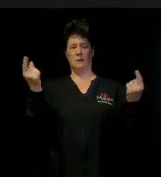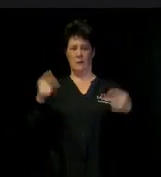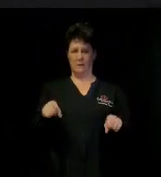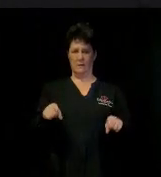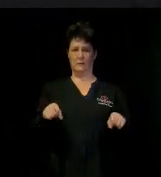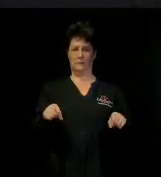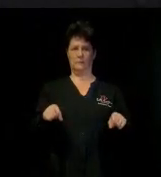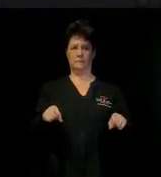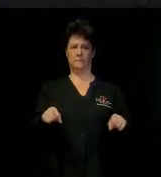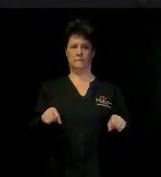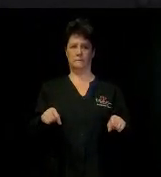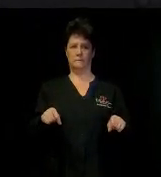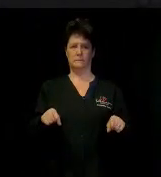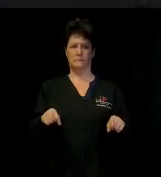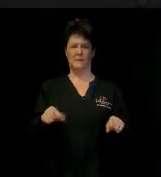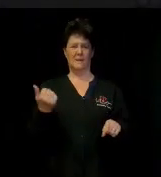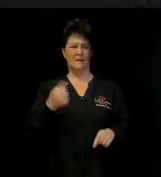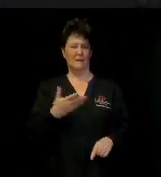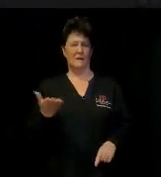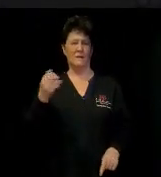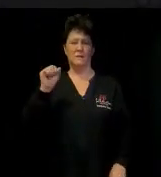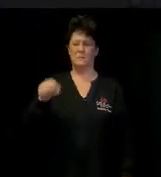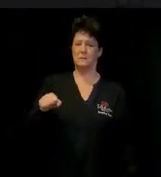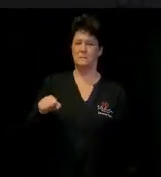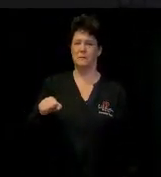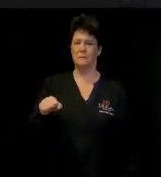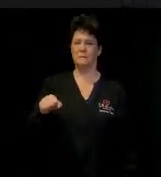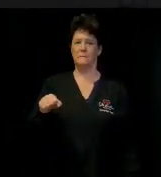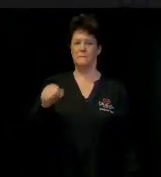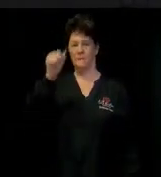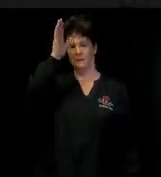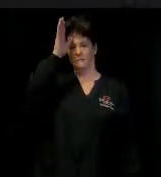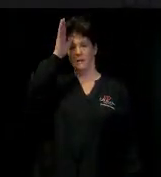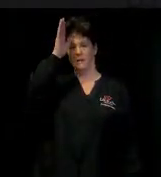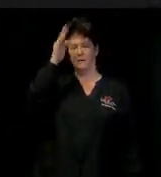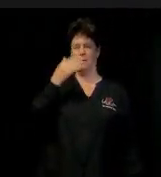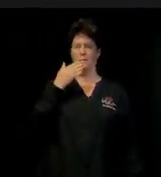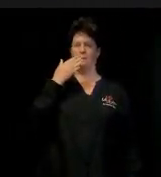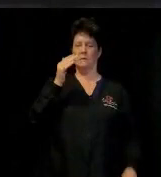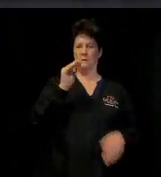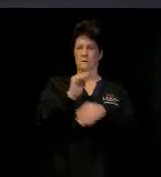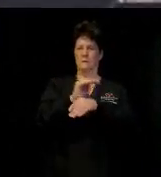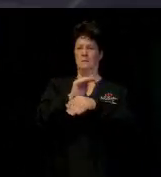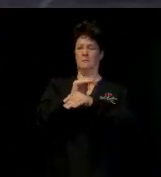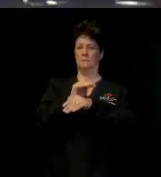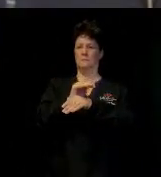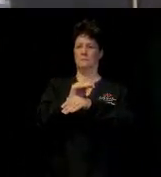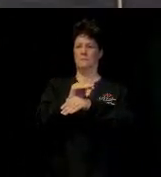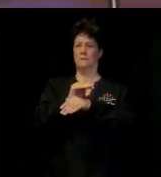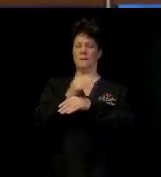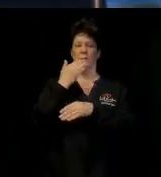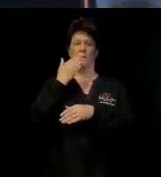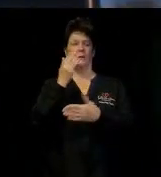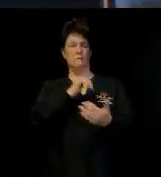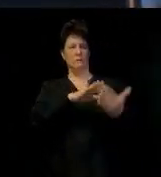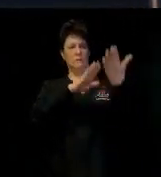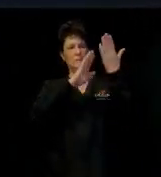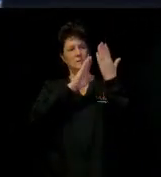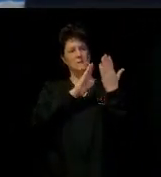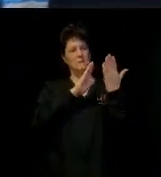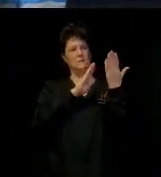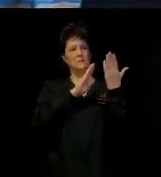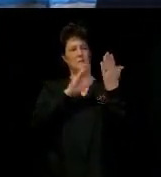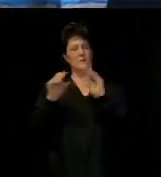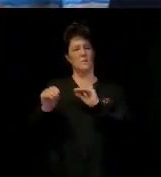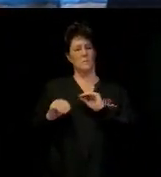life. Does that make sense? Let's pray tonight. Father, we come to you tonight. We thank you for your presence. We thank you for moving here in